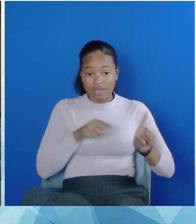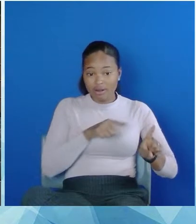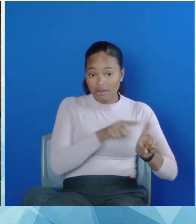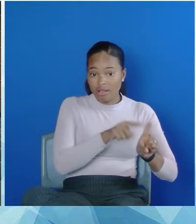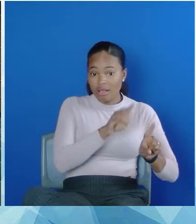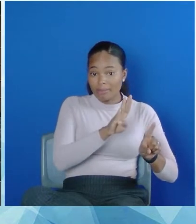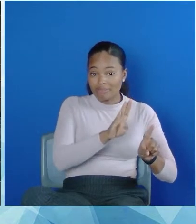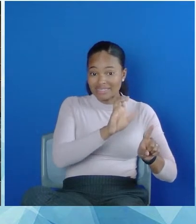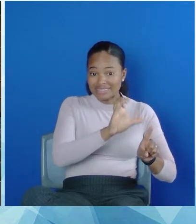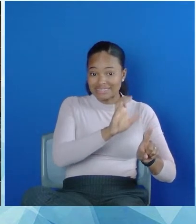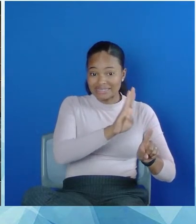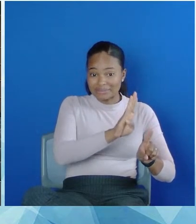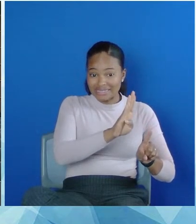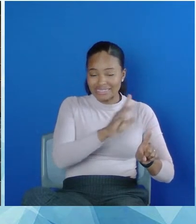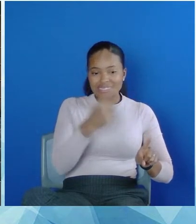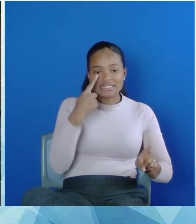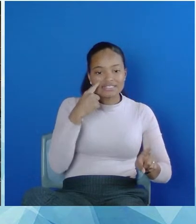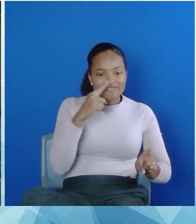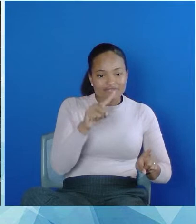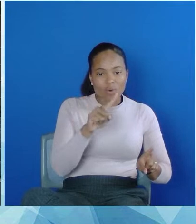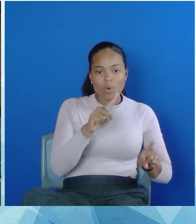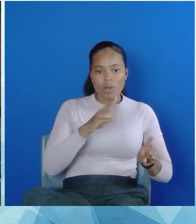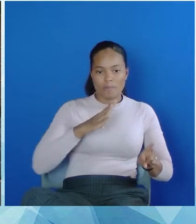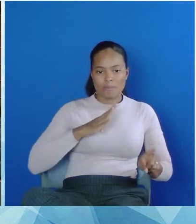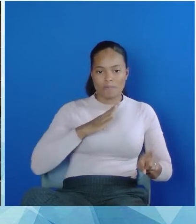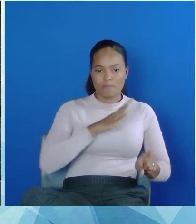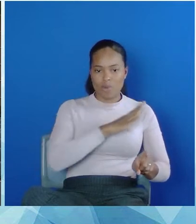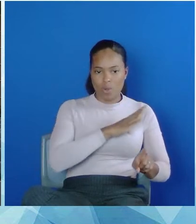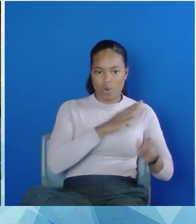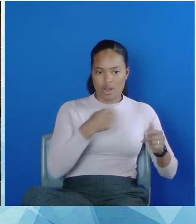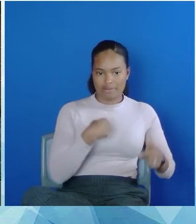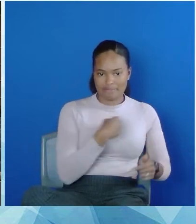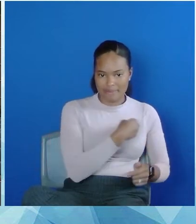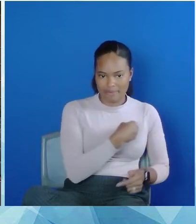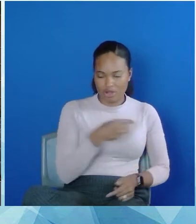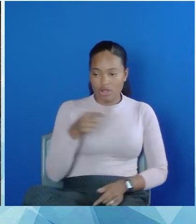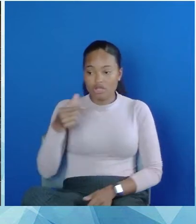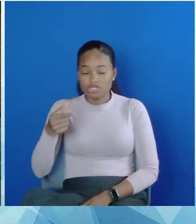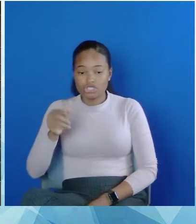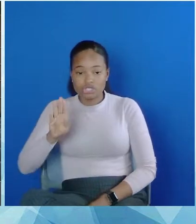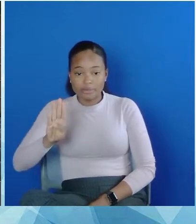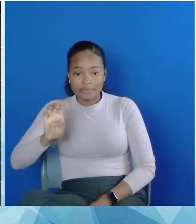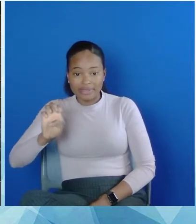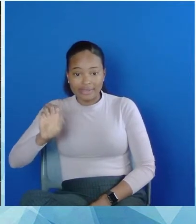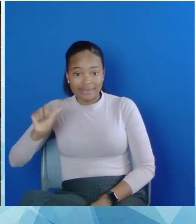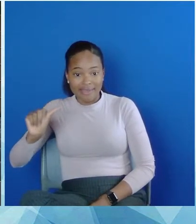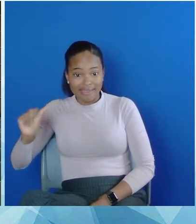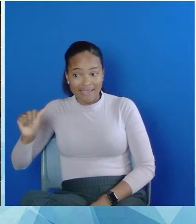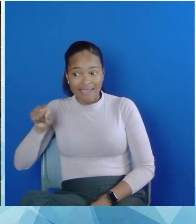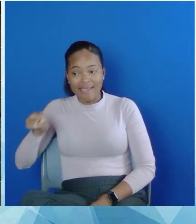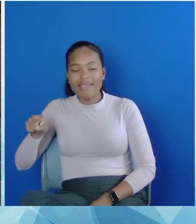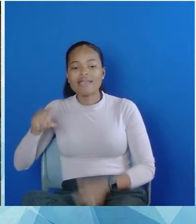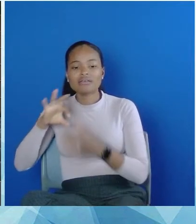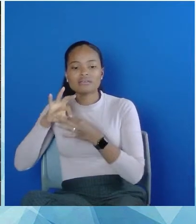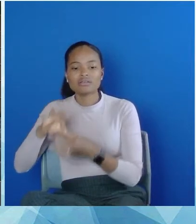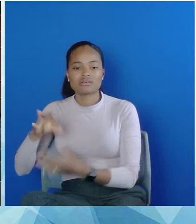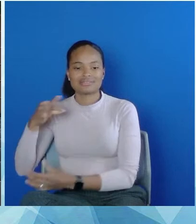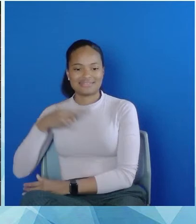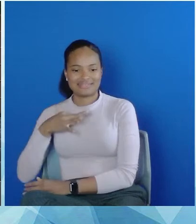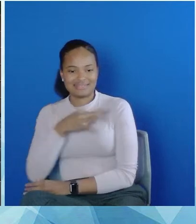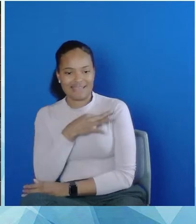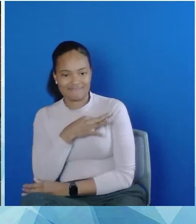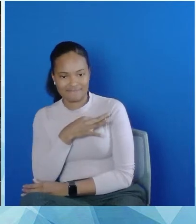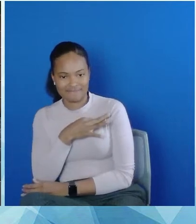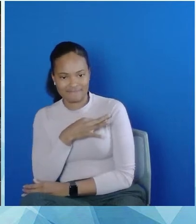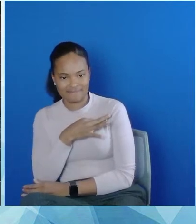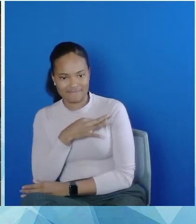is specifically for board members, whereas GBEAA is specifically for staff members, so